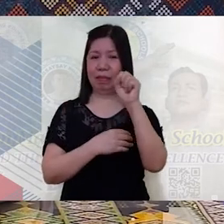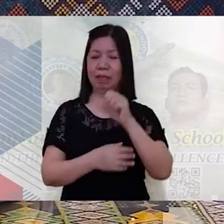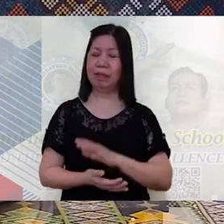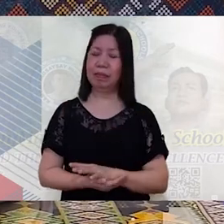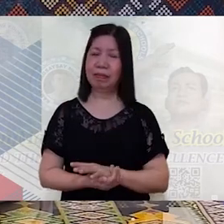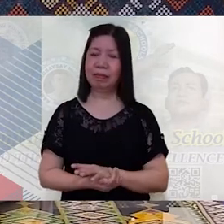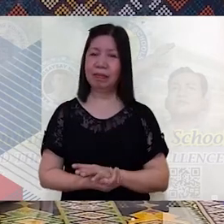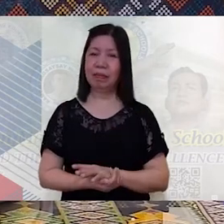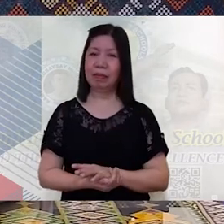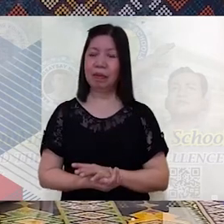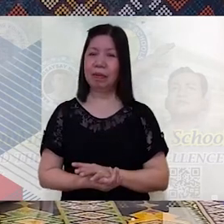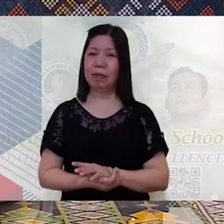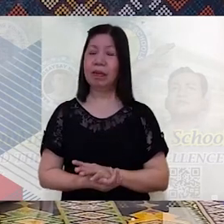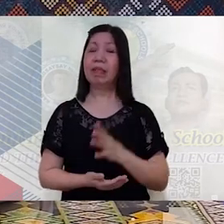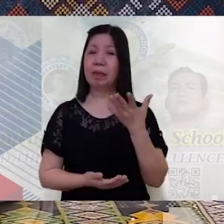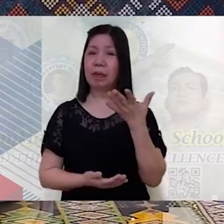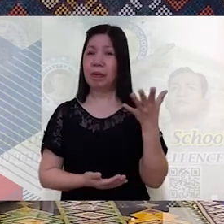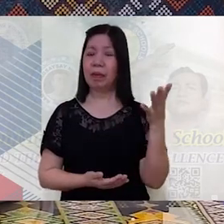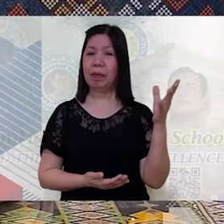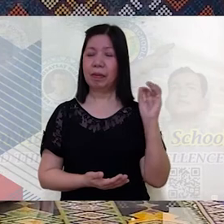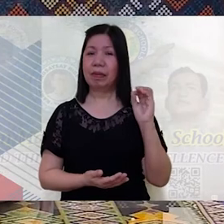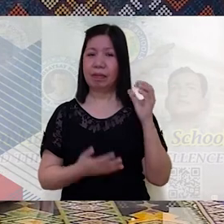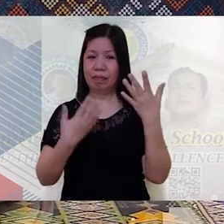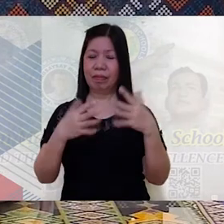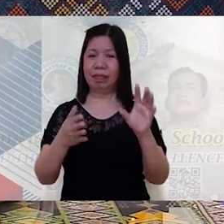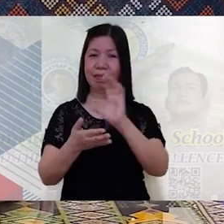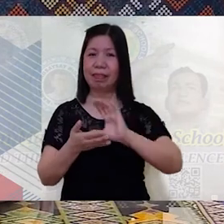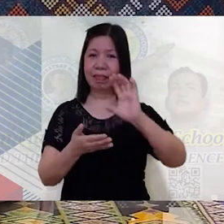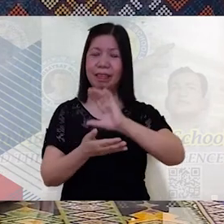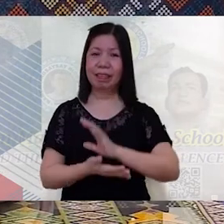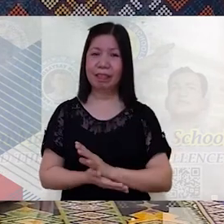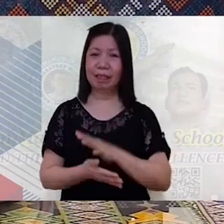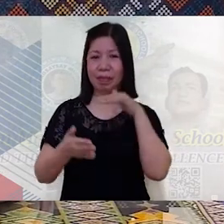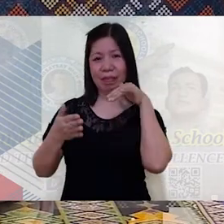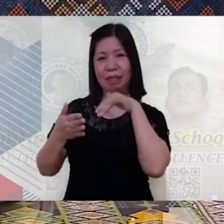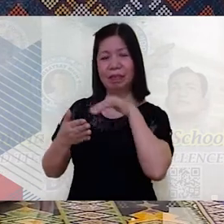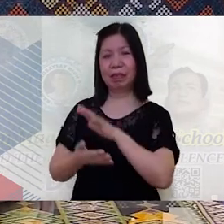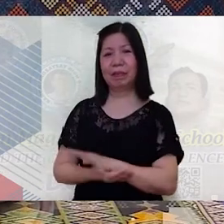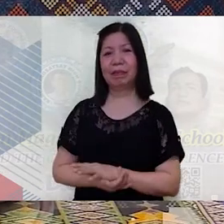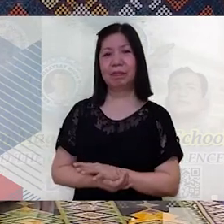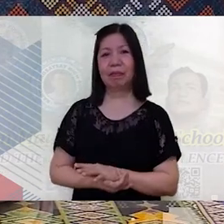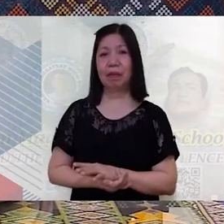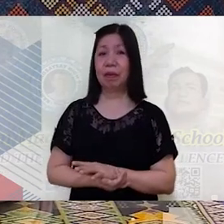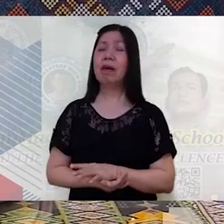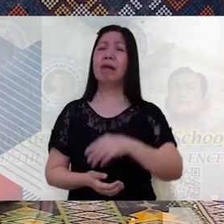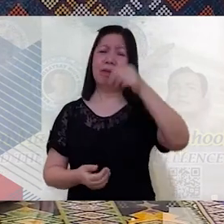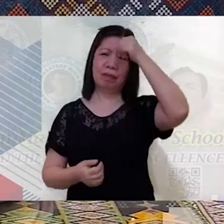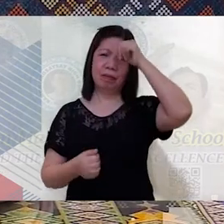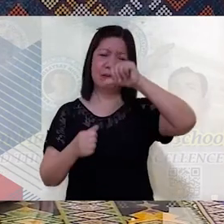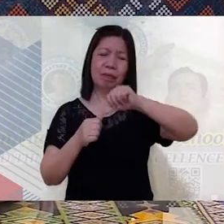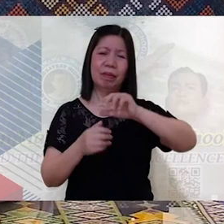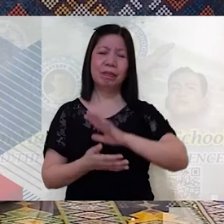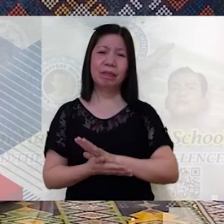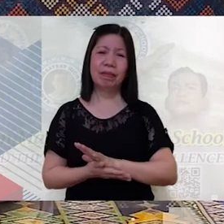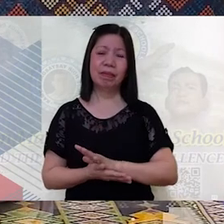school and when I finished my college studies. All I remember